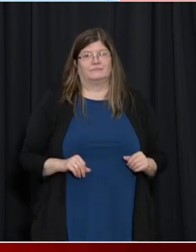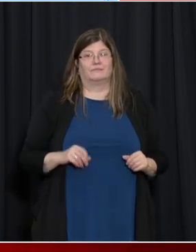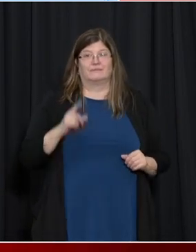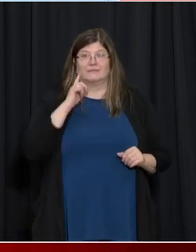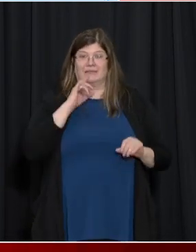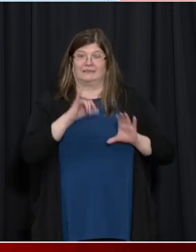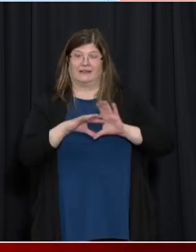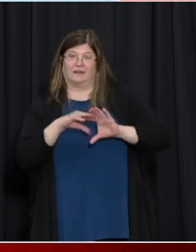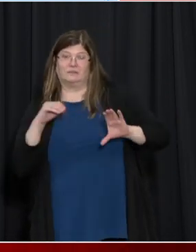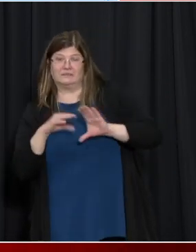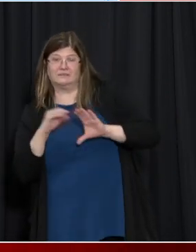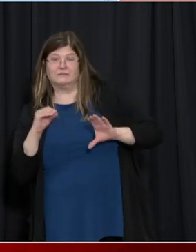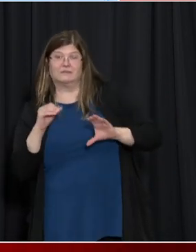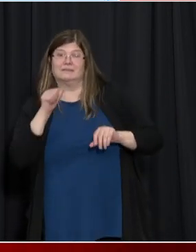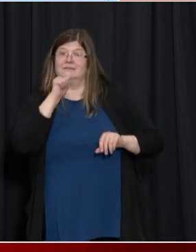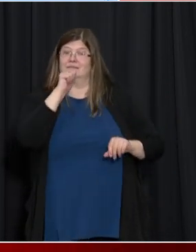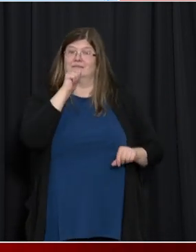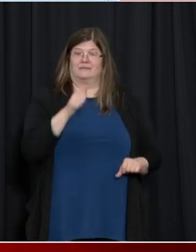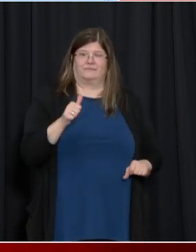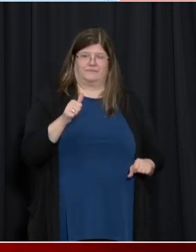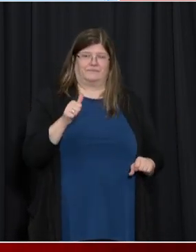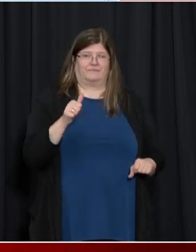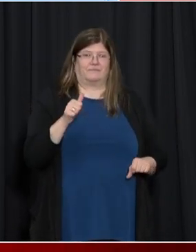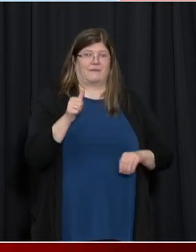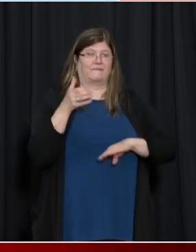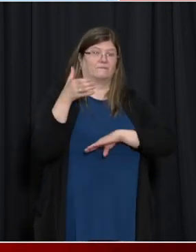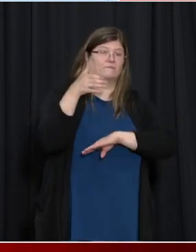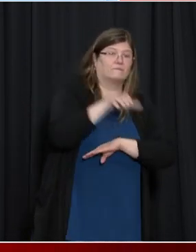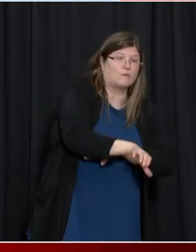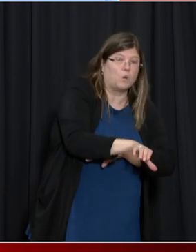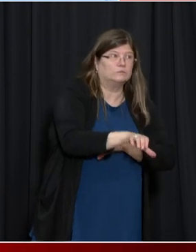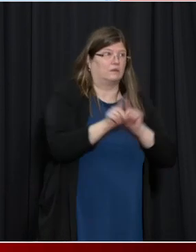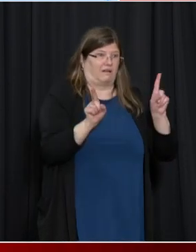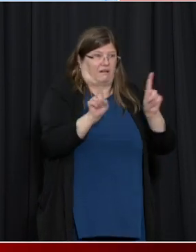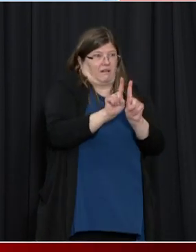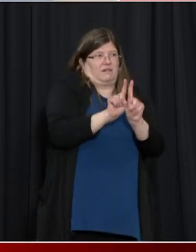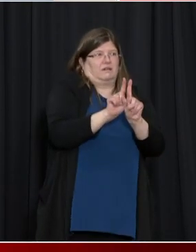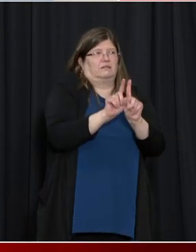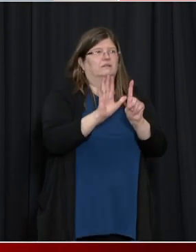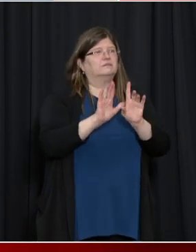it's not, you're not forced in close quarters.